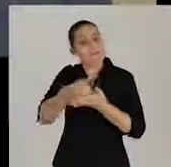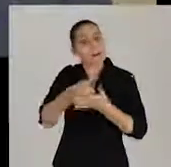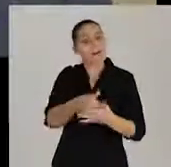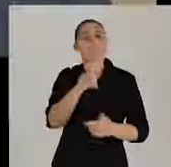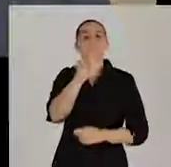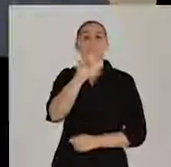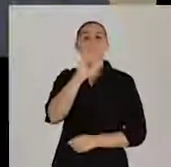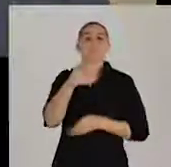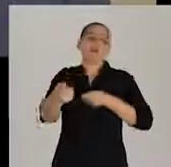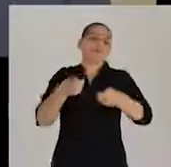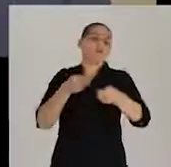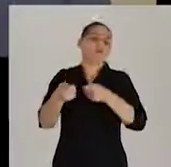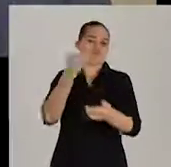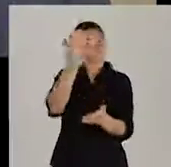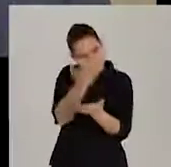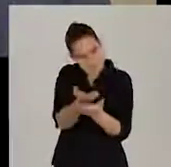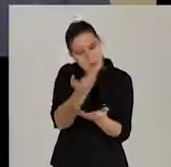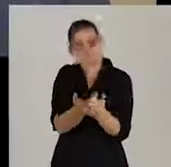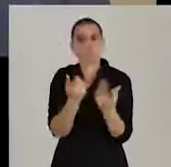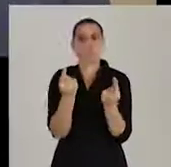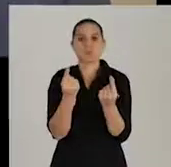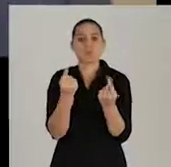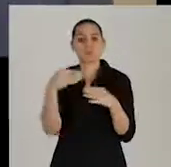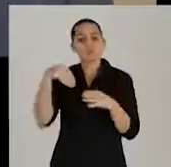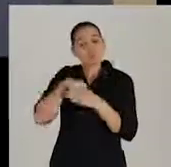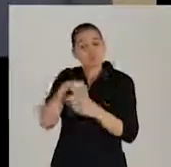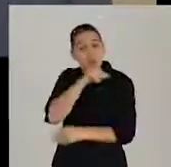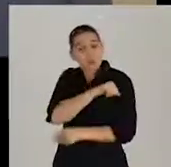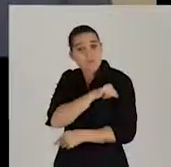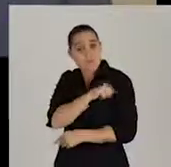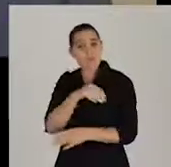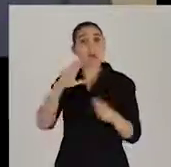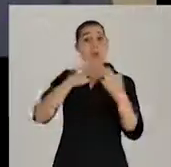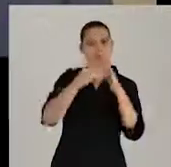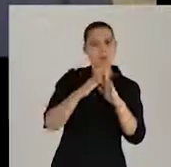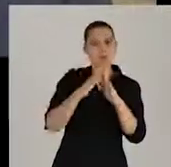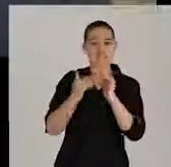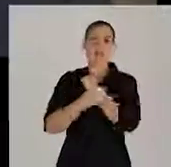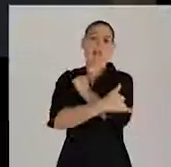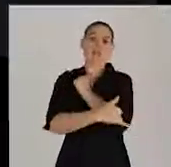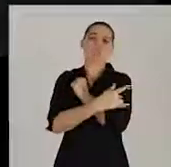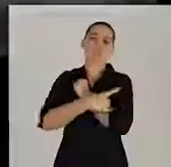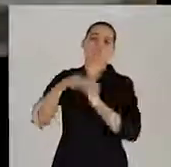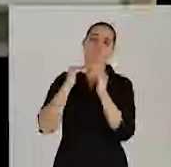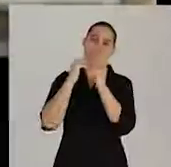control in your facility, in your community, and in your country.